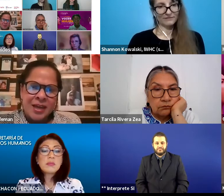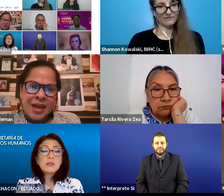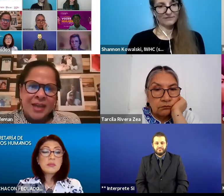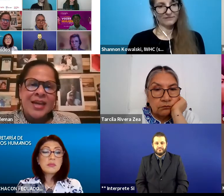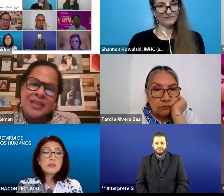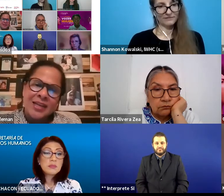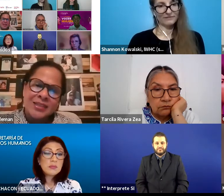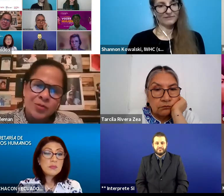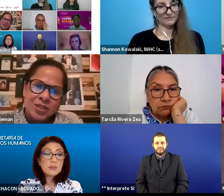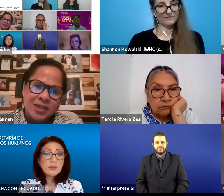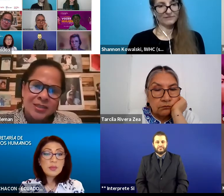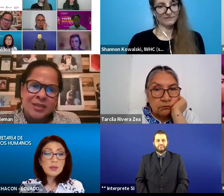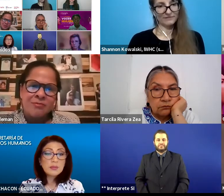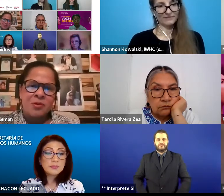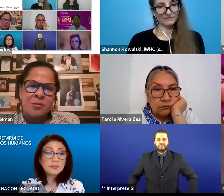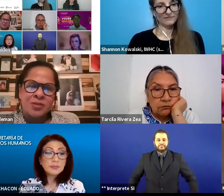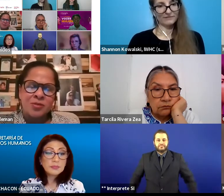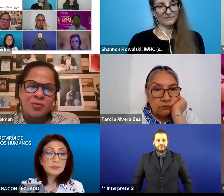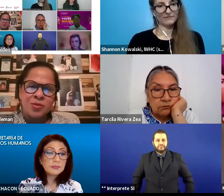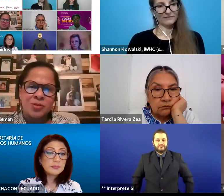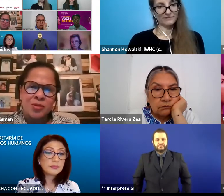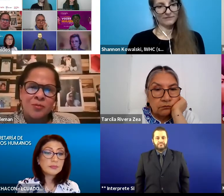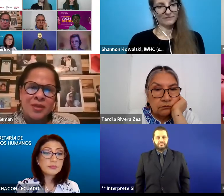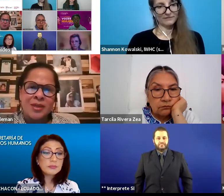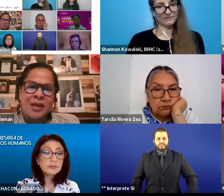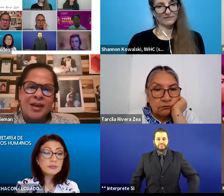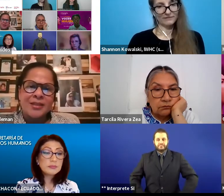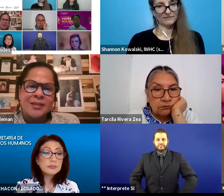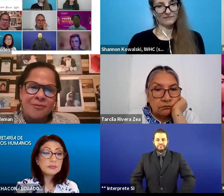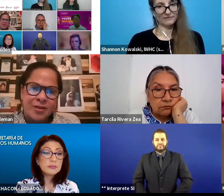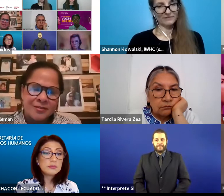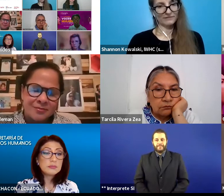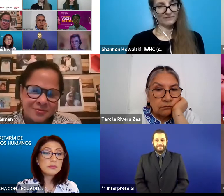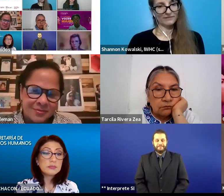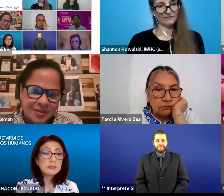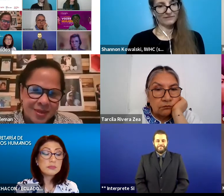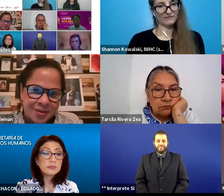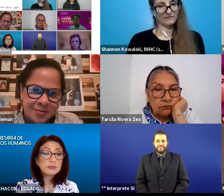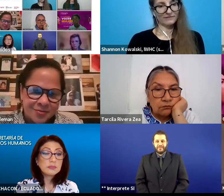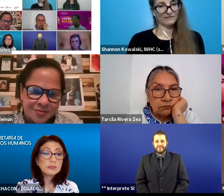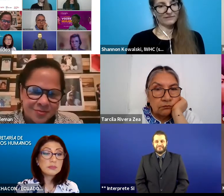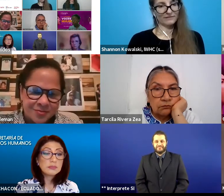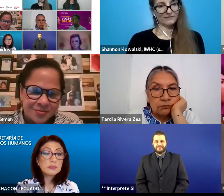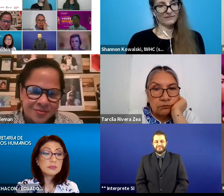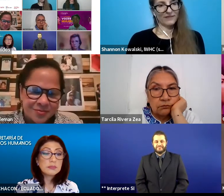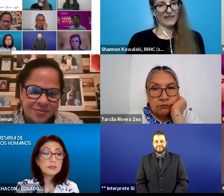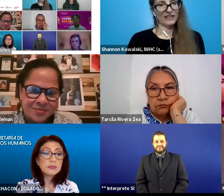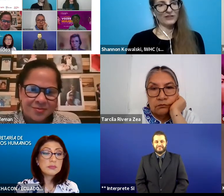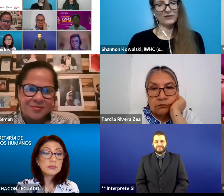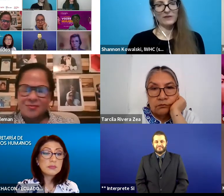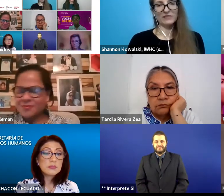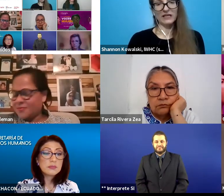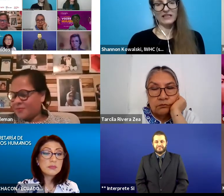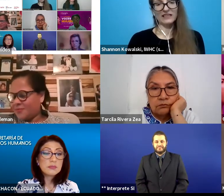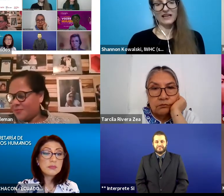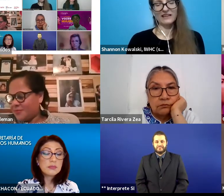women. And that has to change if we want solutions to be different. Thank you. Thank you